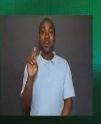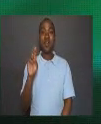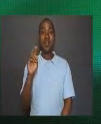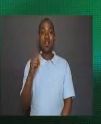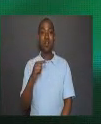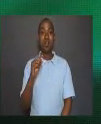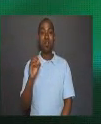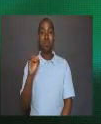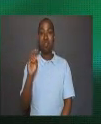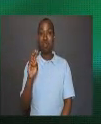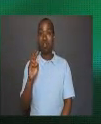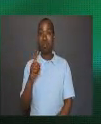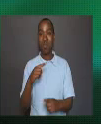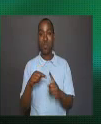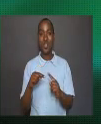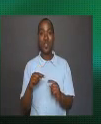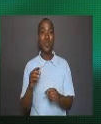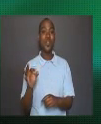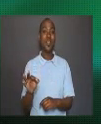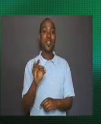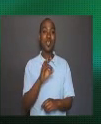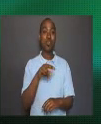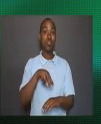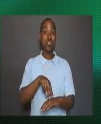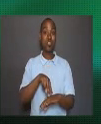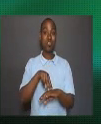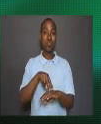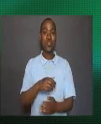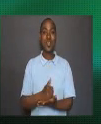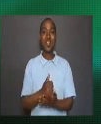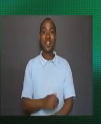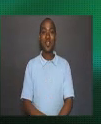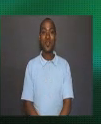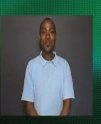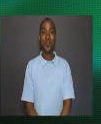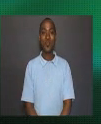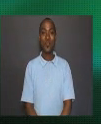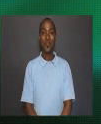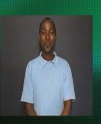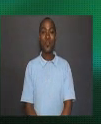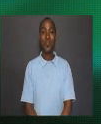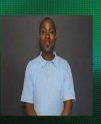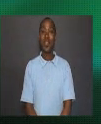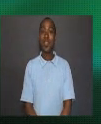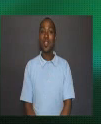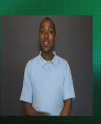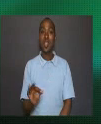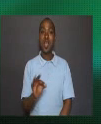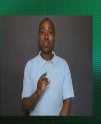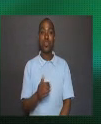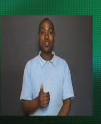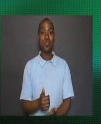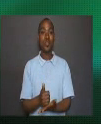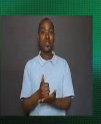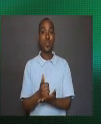Turgor maintains the firmness of the plant's leaves and stems.